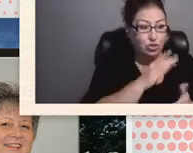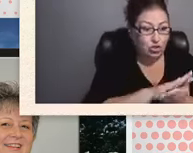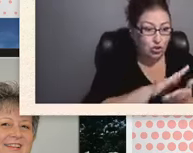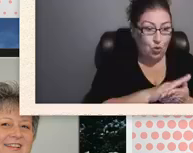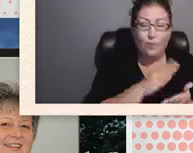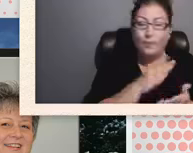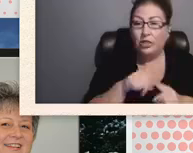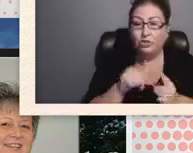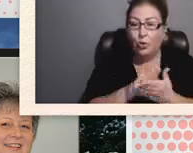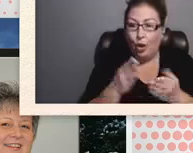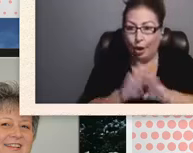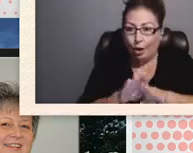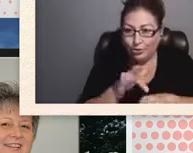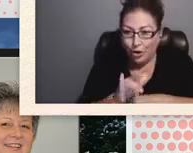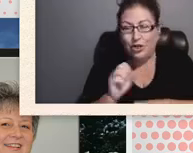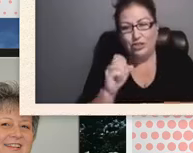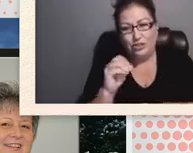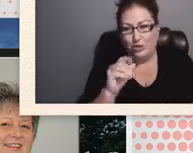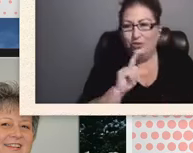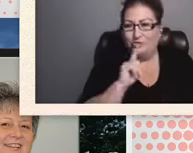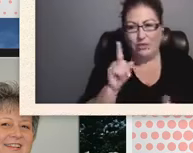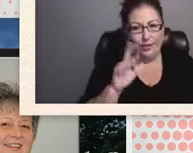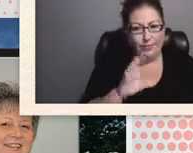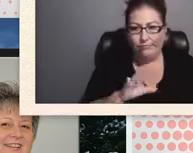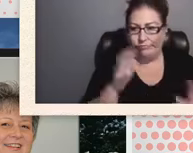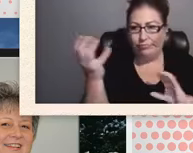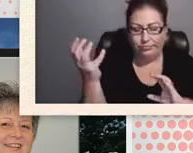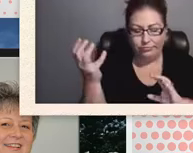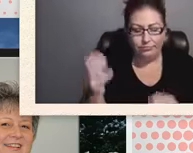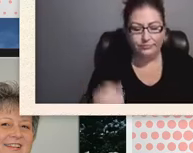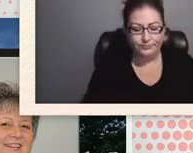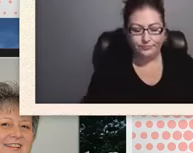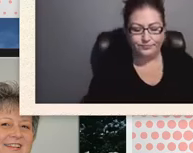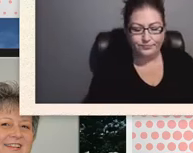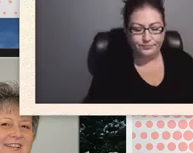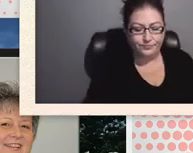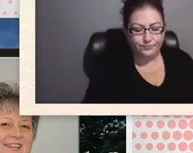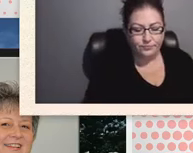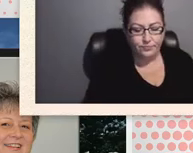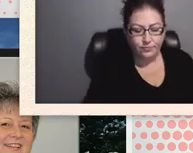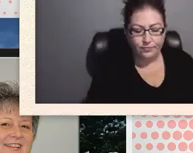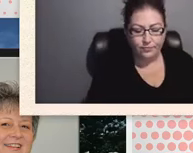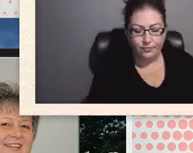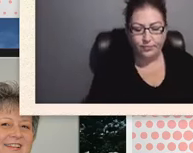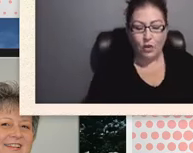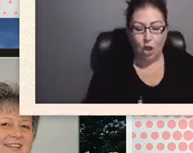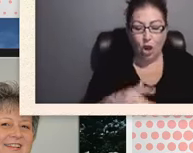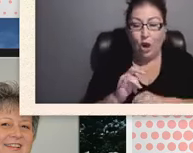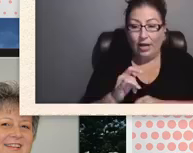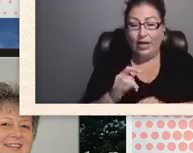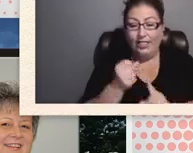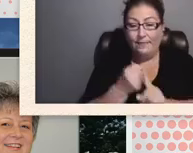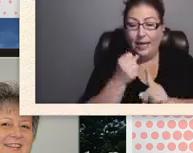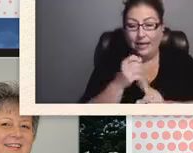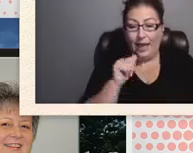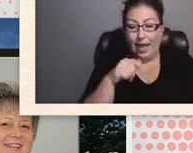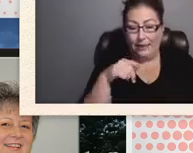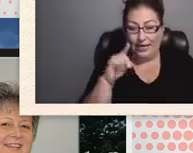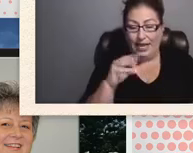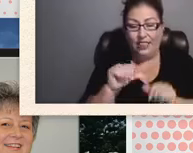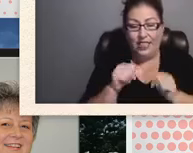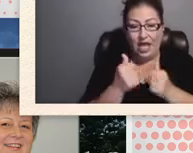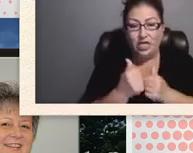their routine has been completely disrupted. Early on in the pandemic, APD and the Agency for